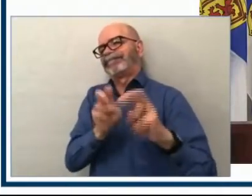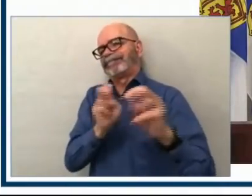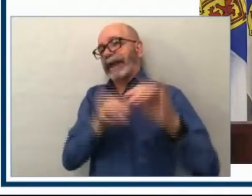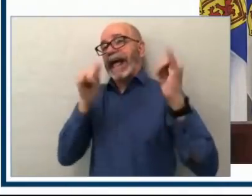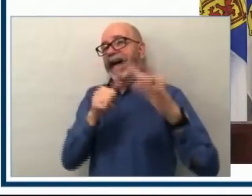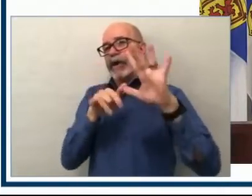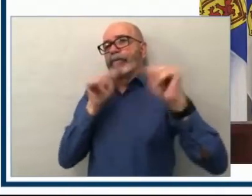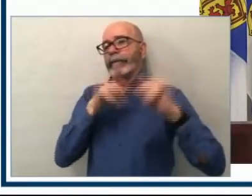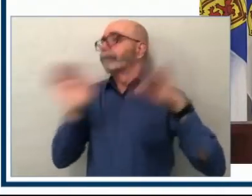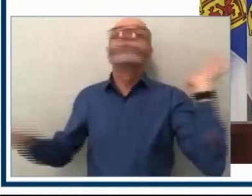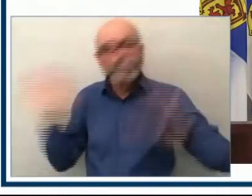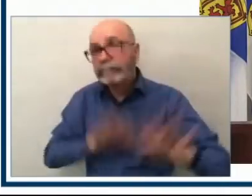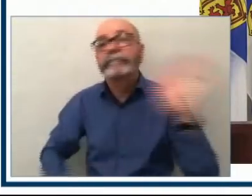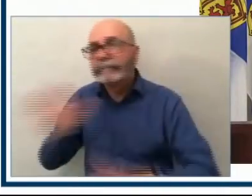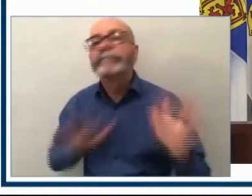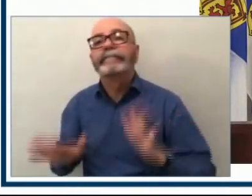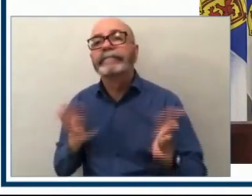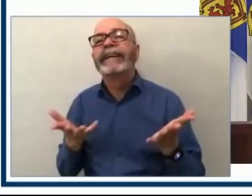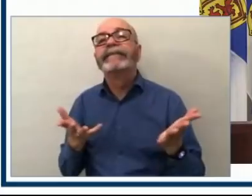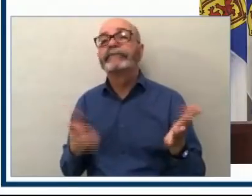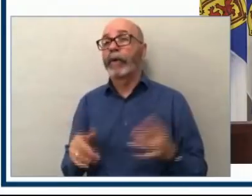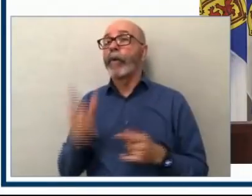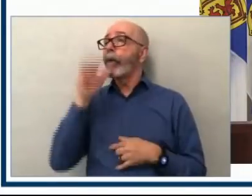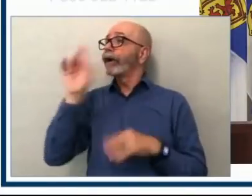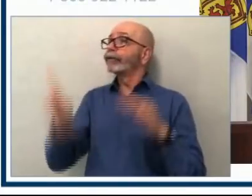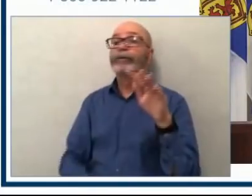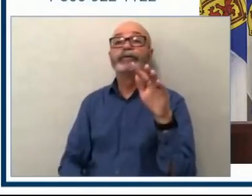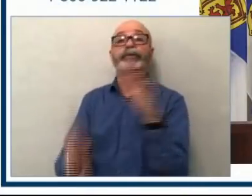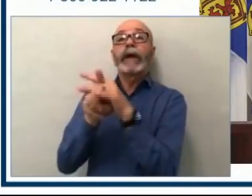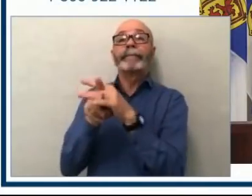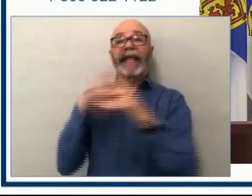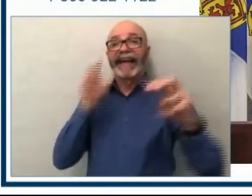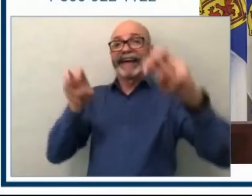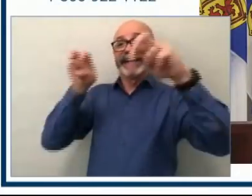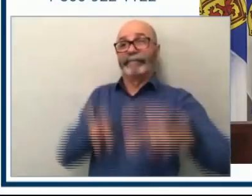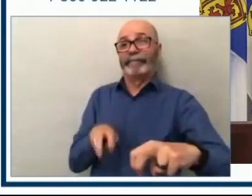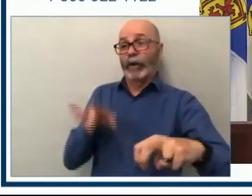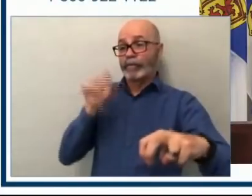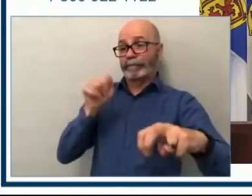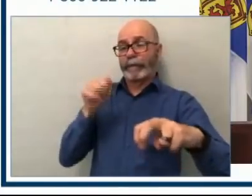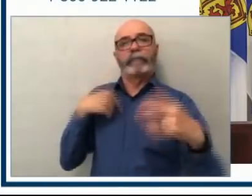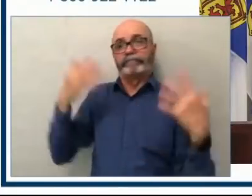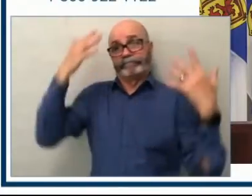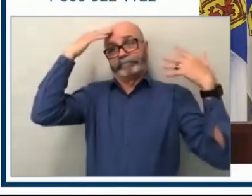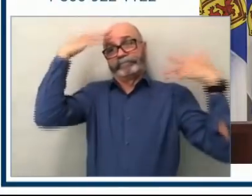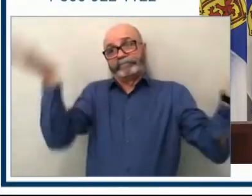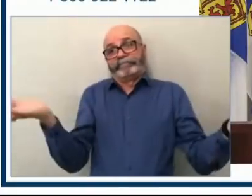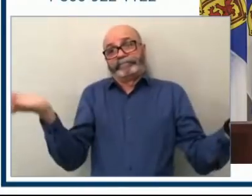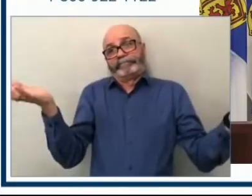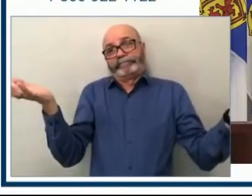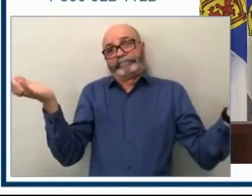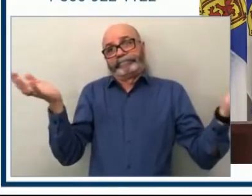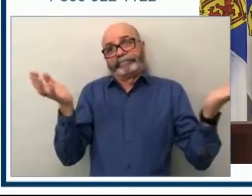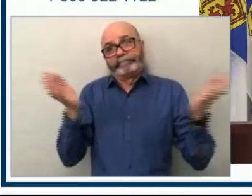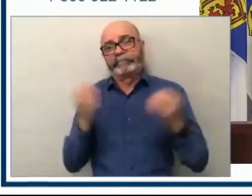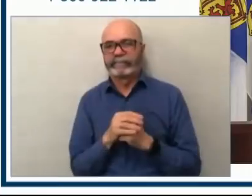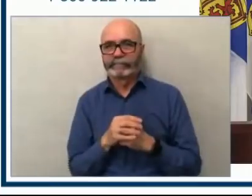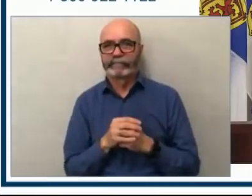Whoever shows up with me at the briefing, I'm happy to be with them. Well, the only question will be: will you be the tallest one at the podium?